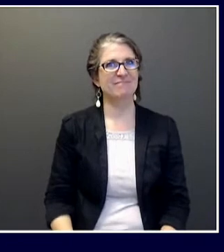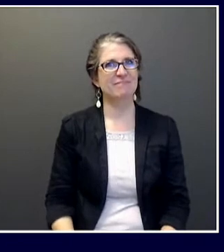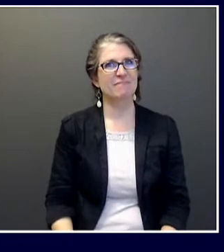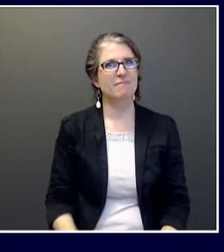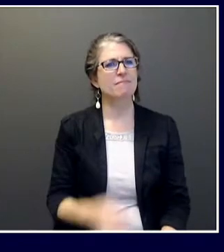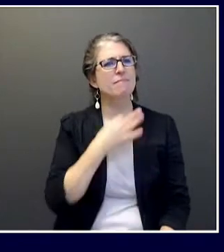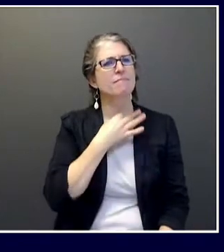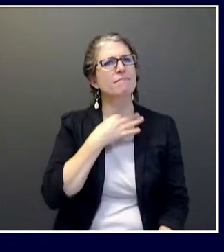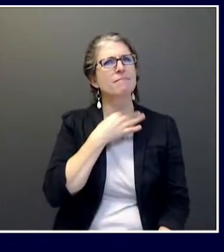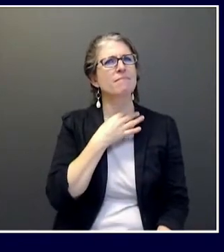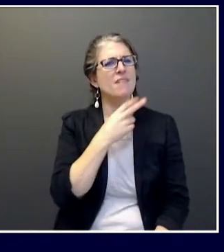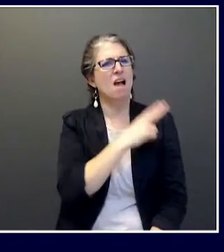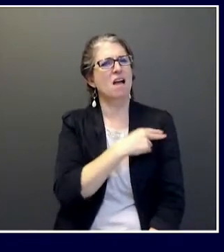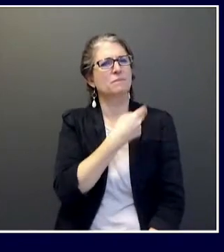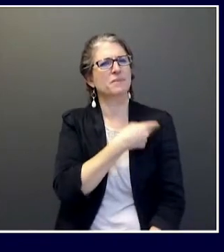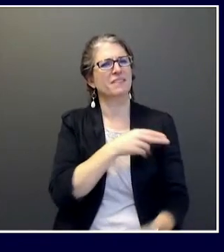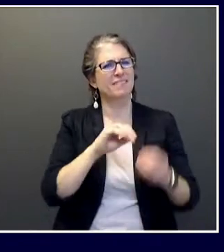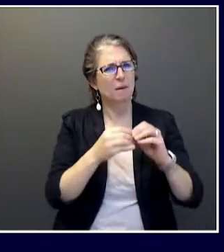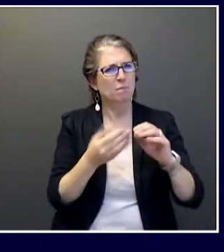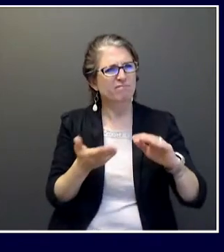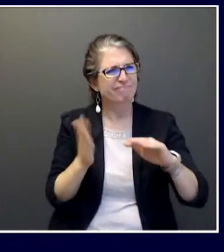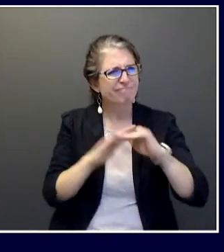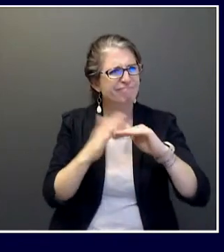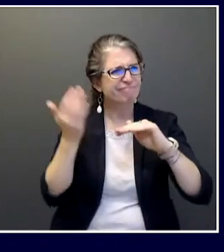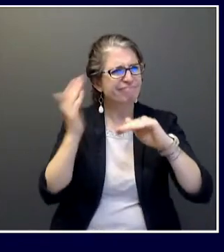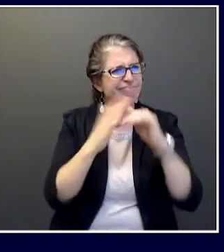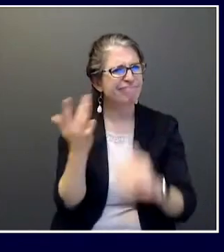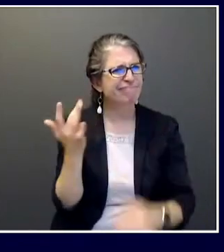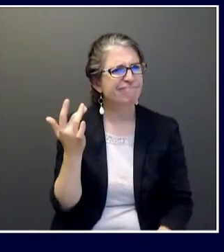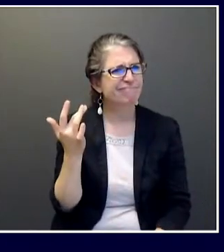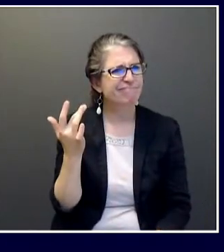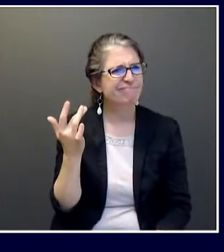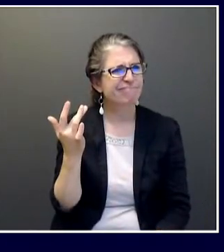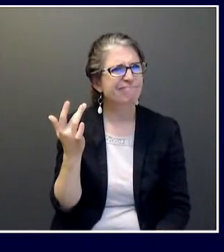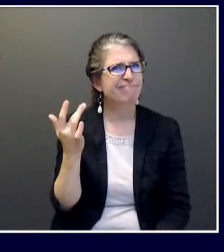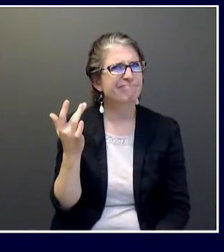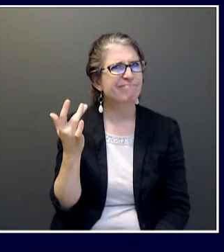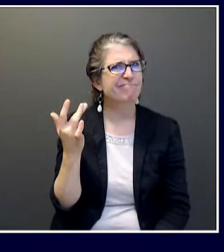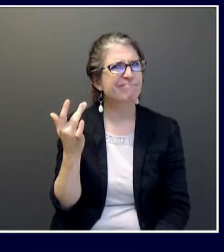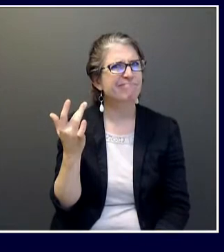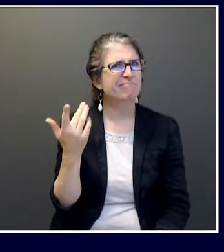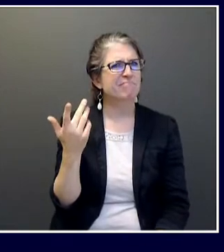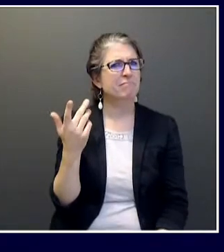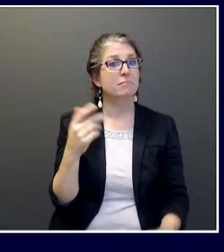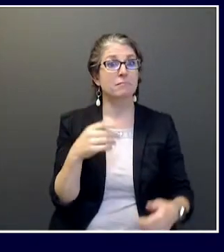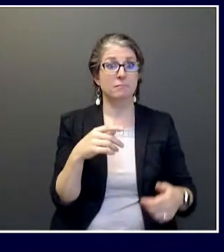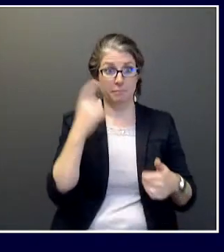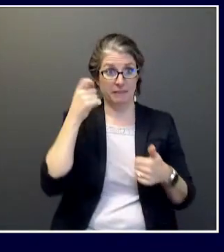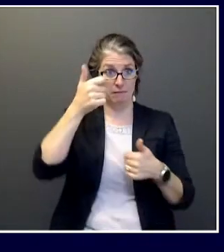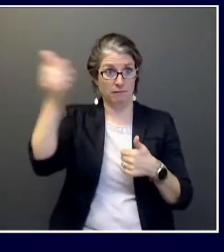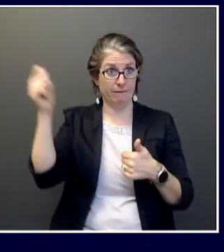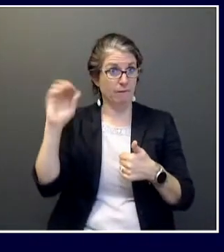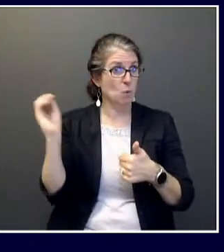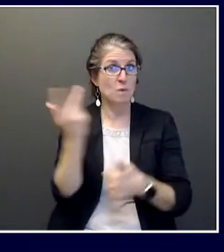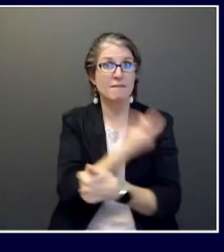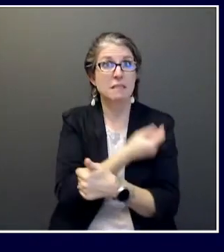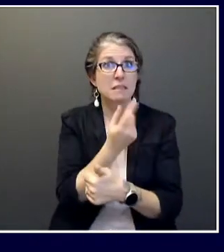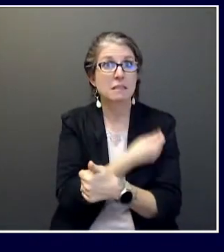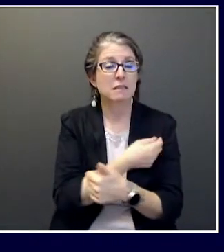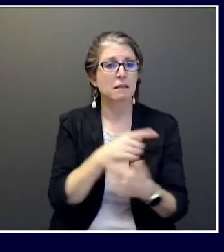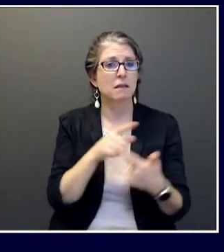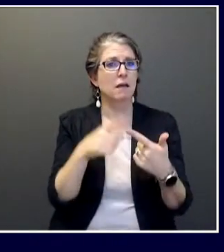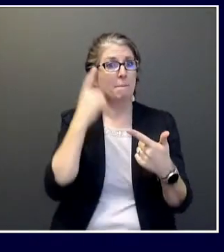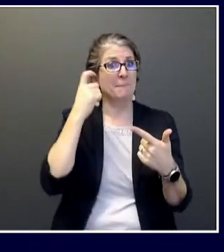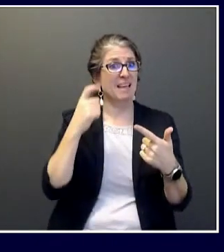hospitalizations other than pockets of unvaccinated people? Is it colder weather and people hanging out indoors? Is it because patients can't be